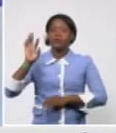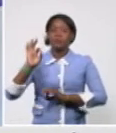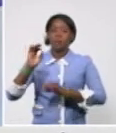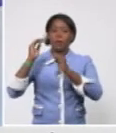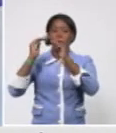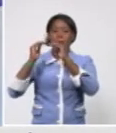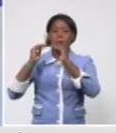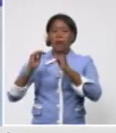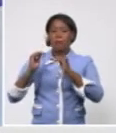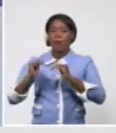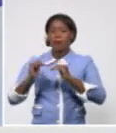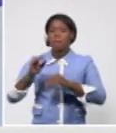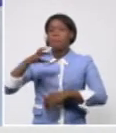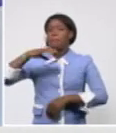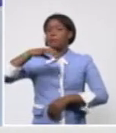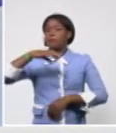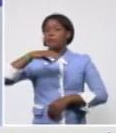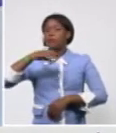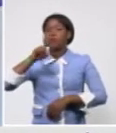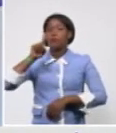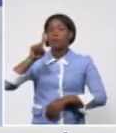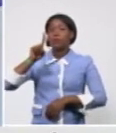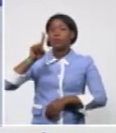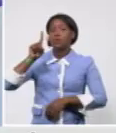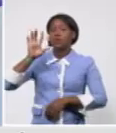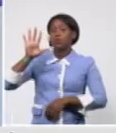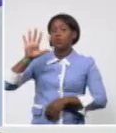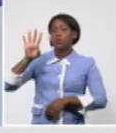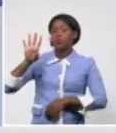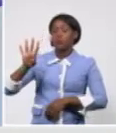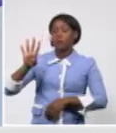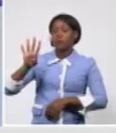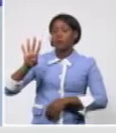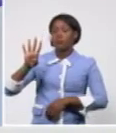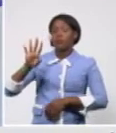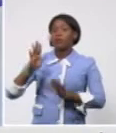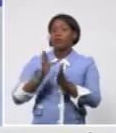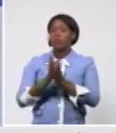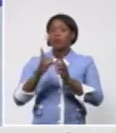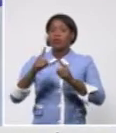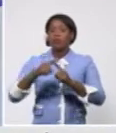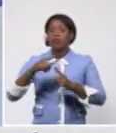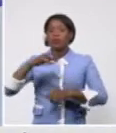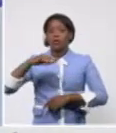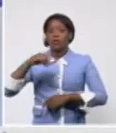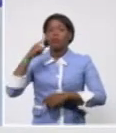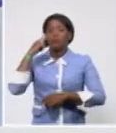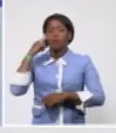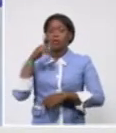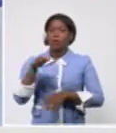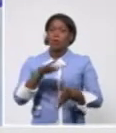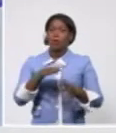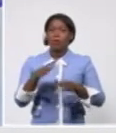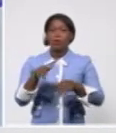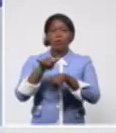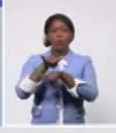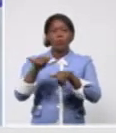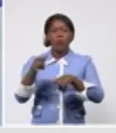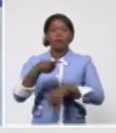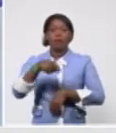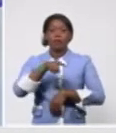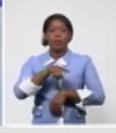5.83, Pinar del Rio with 1.54, Ciego de Ávila's rate rises to